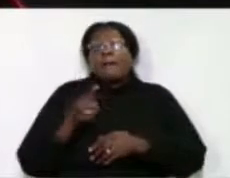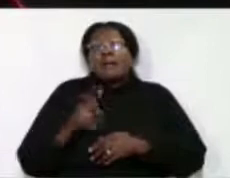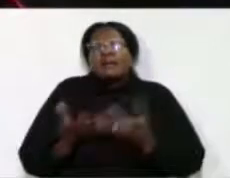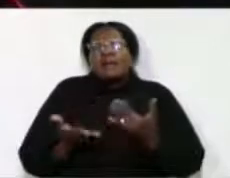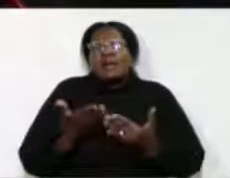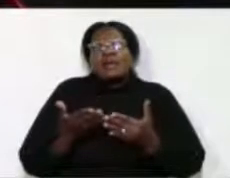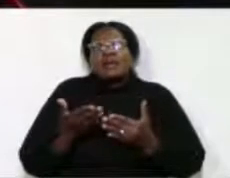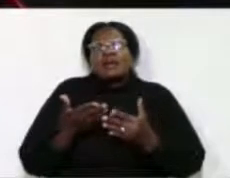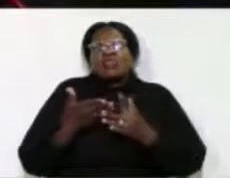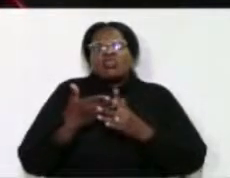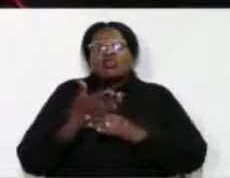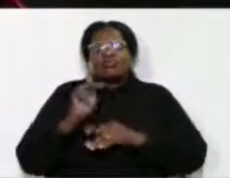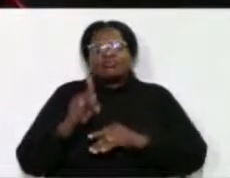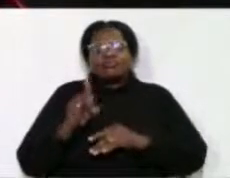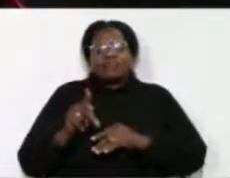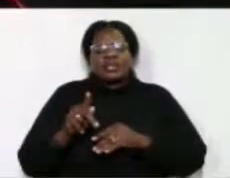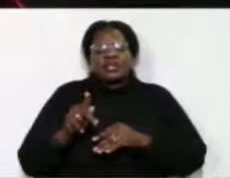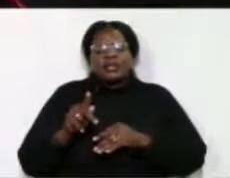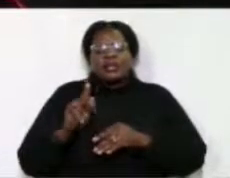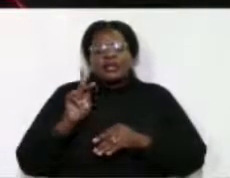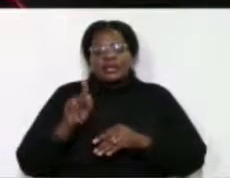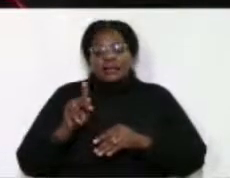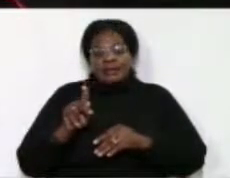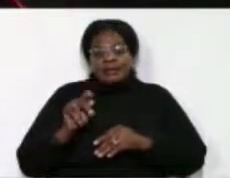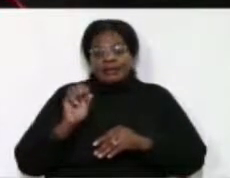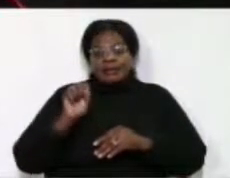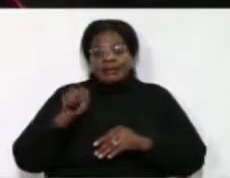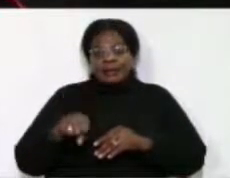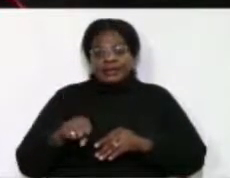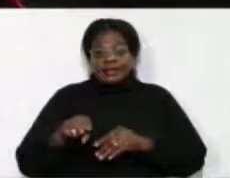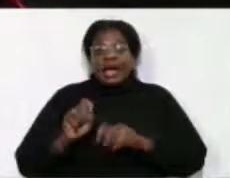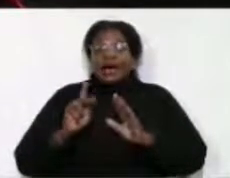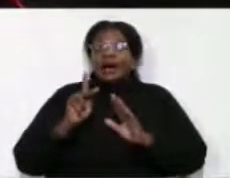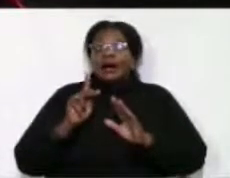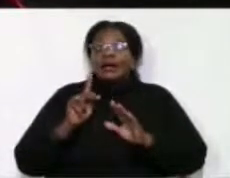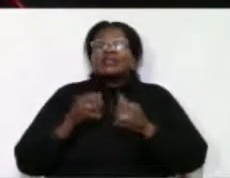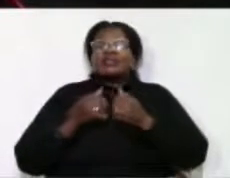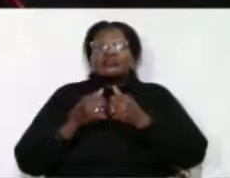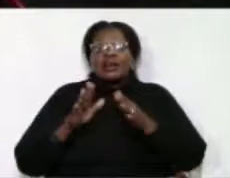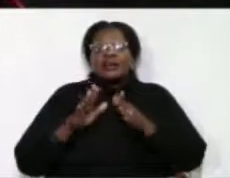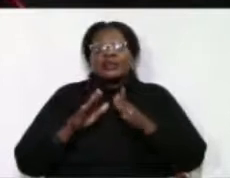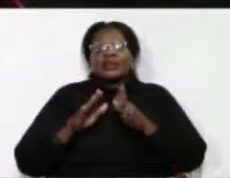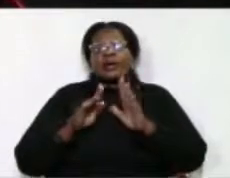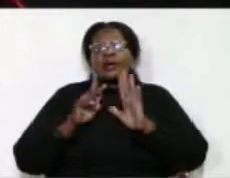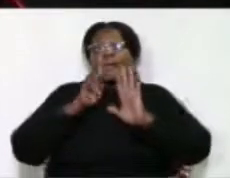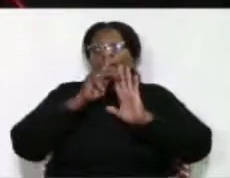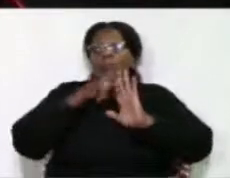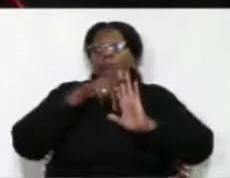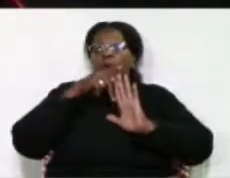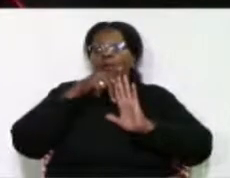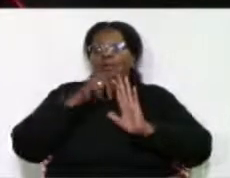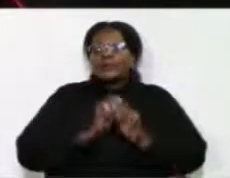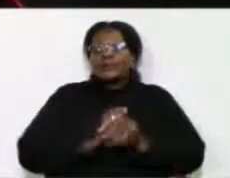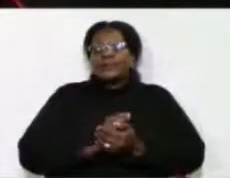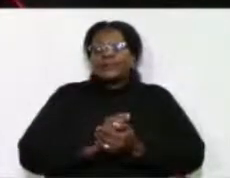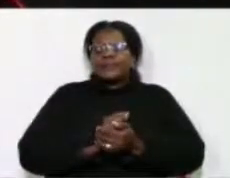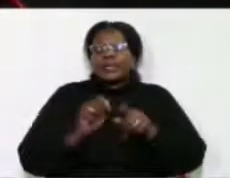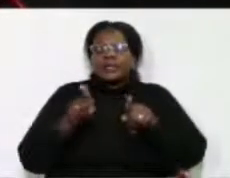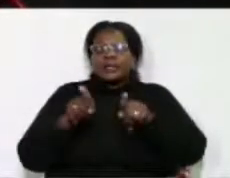through quickly? I think it's still a kind of a start right policy. If you've got maybe In fact, one of the other